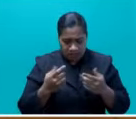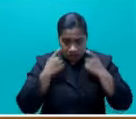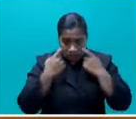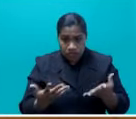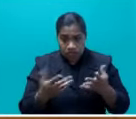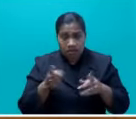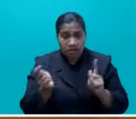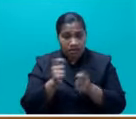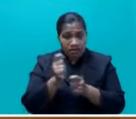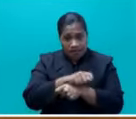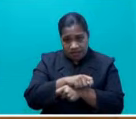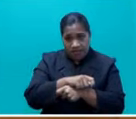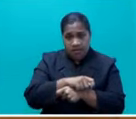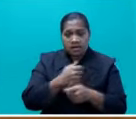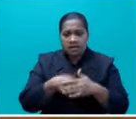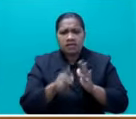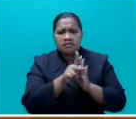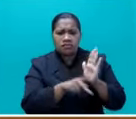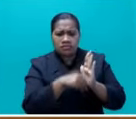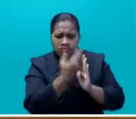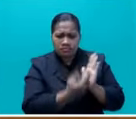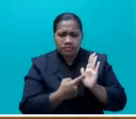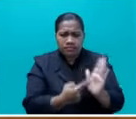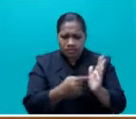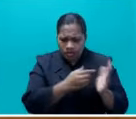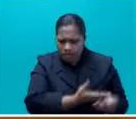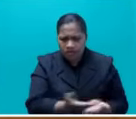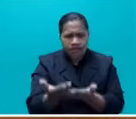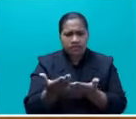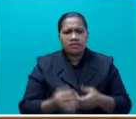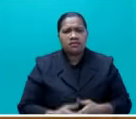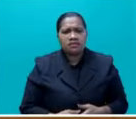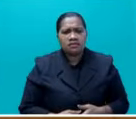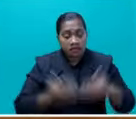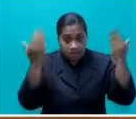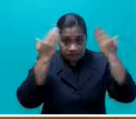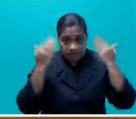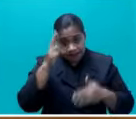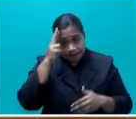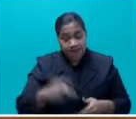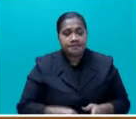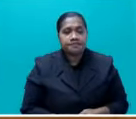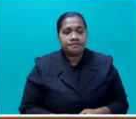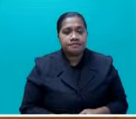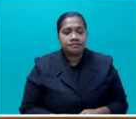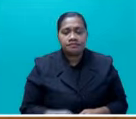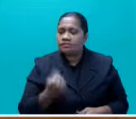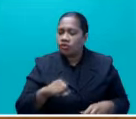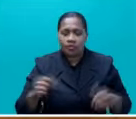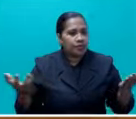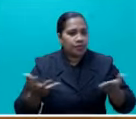tax policy measures tabled in the fiscal update, Mr. Speaker, sir. Mr. Speaker, there is no way in the world